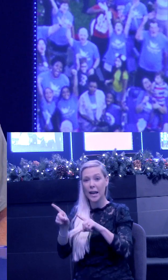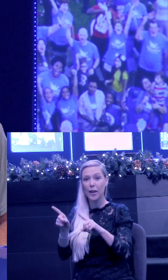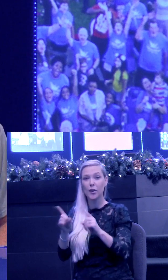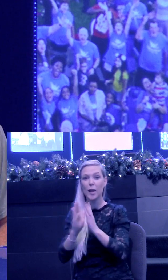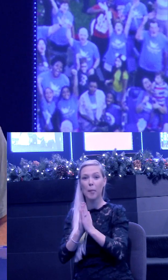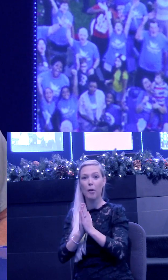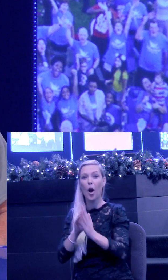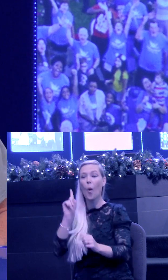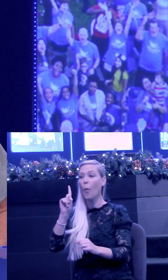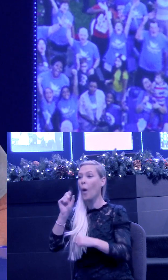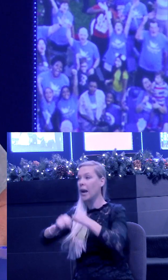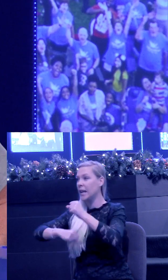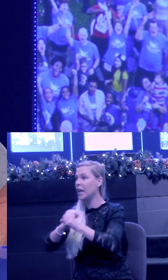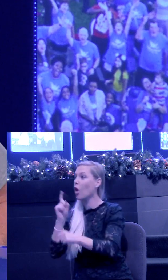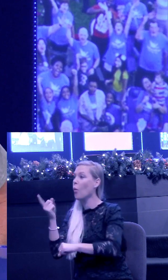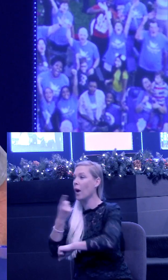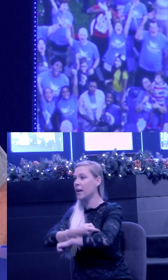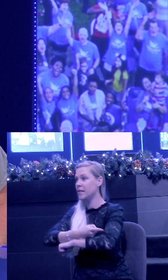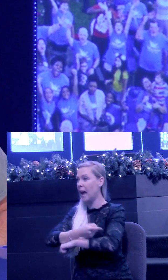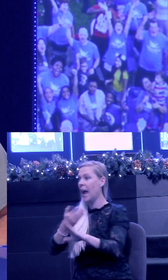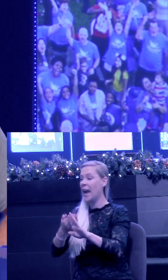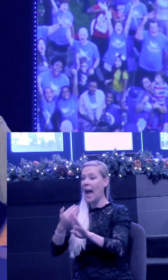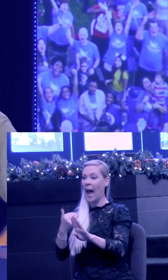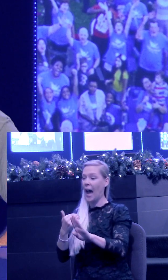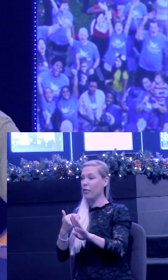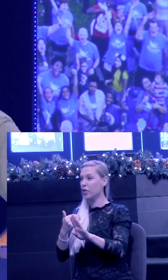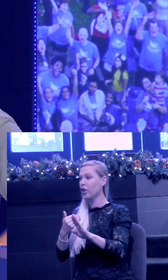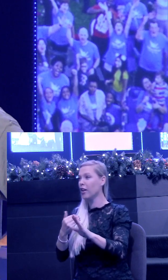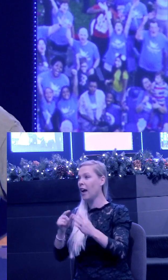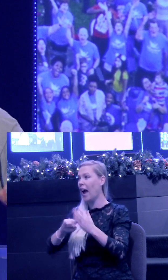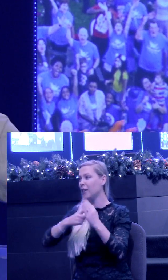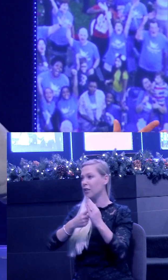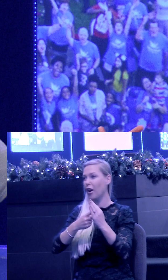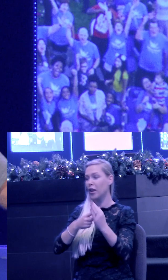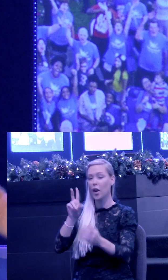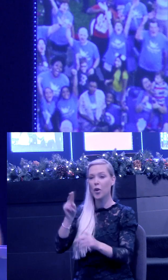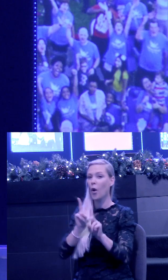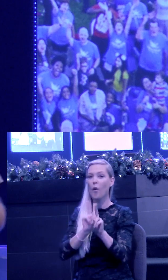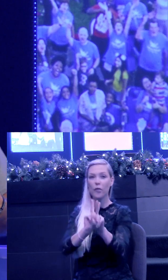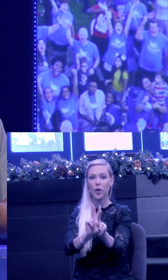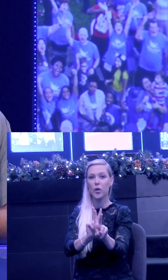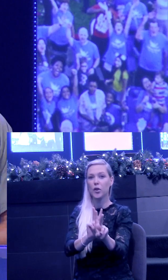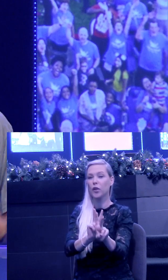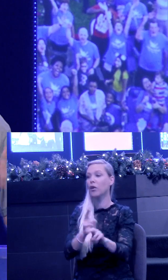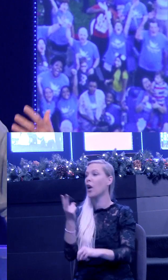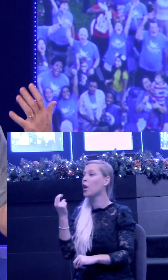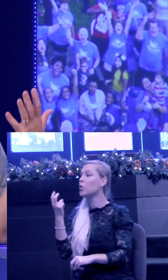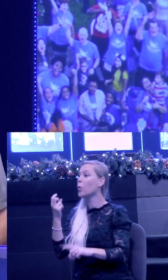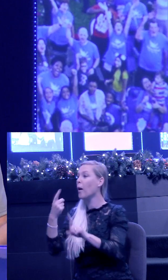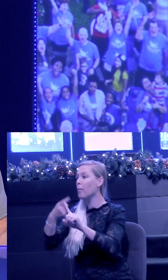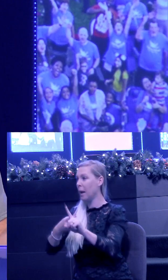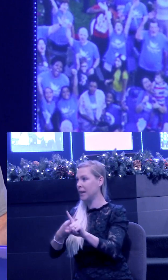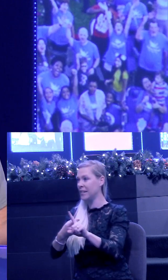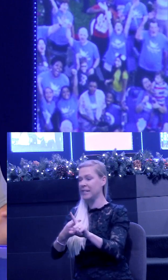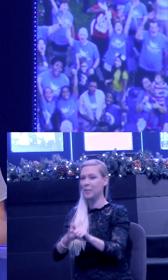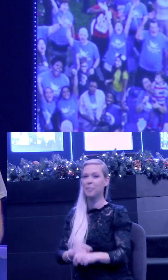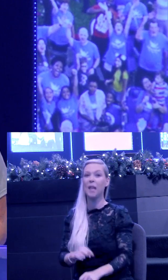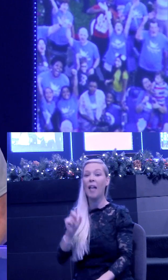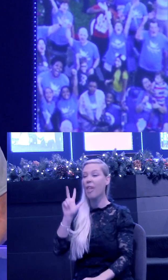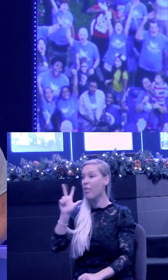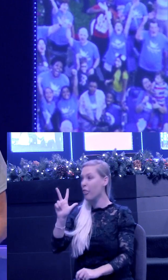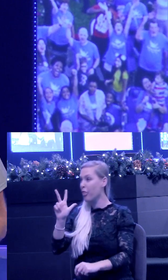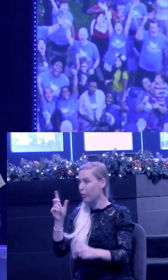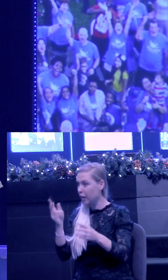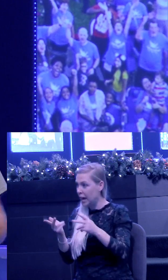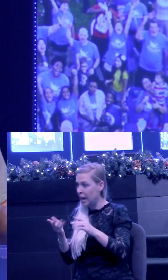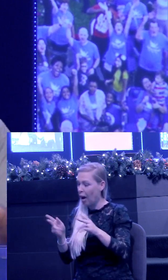1 year and 1 day after I started. I didn't have any funerals in the first 12 months. In the 13th month, three people I had